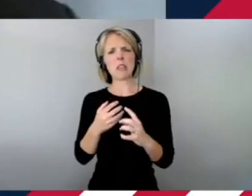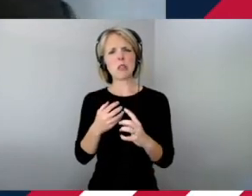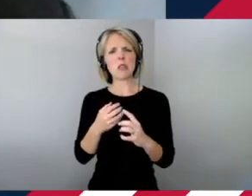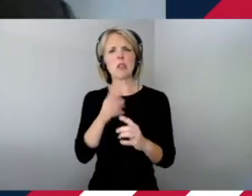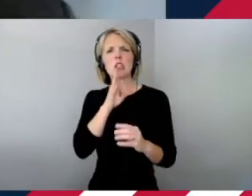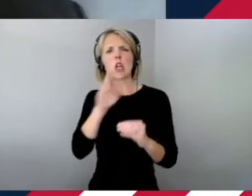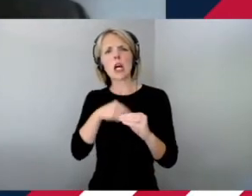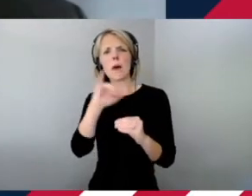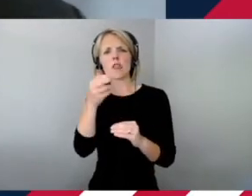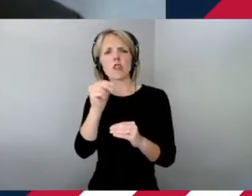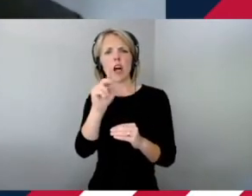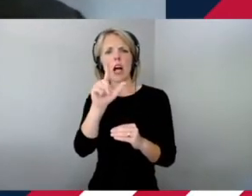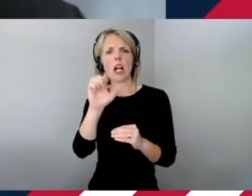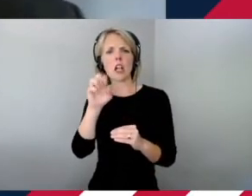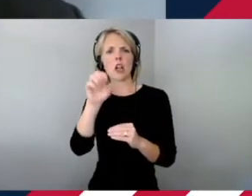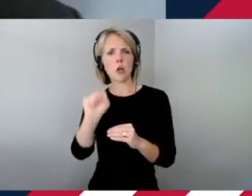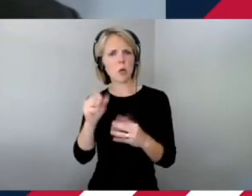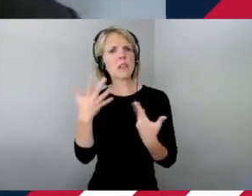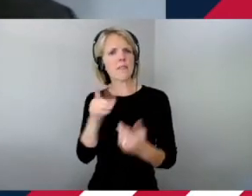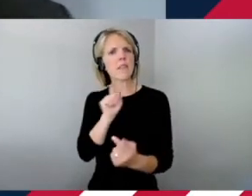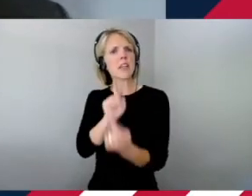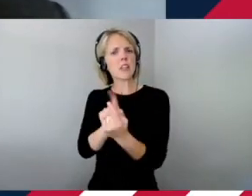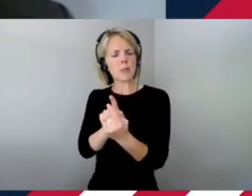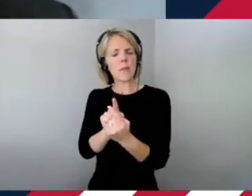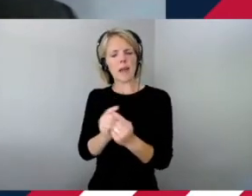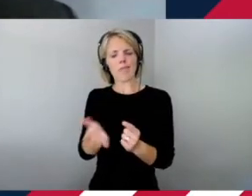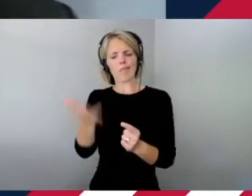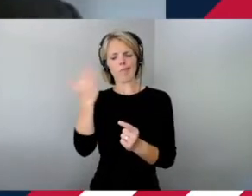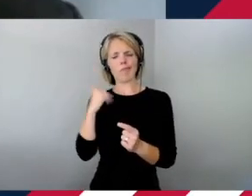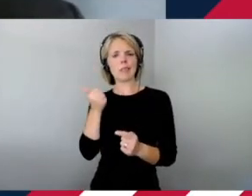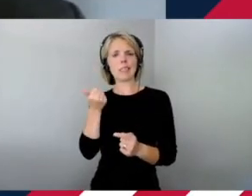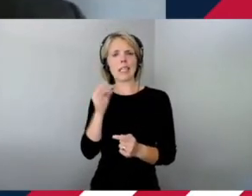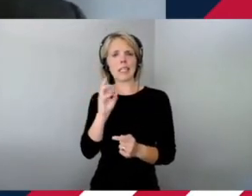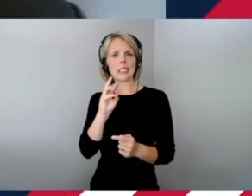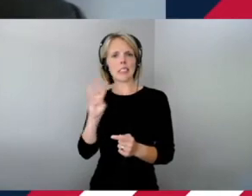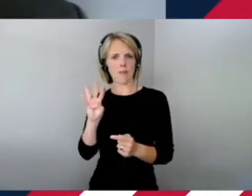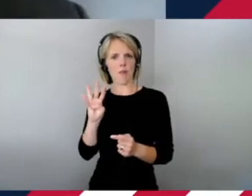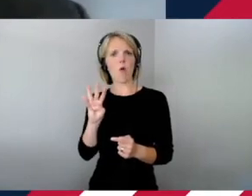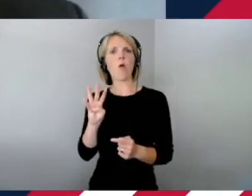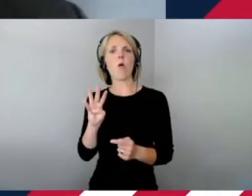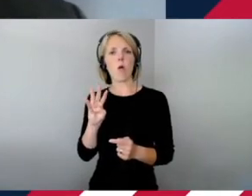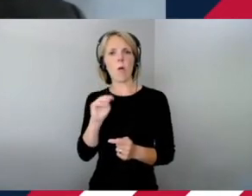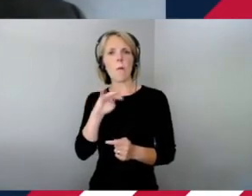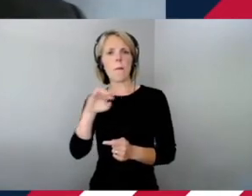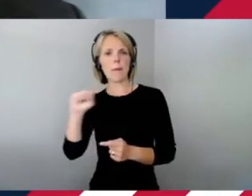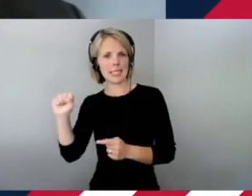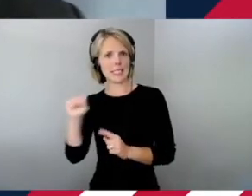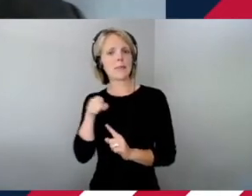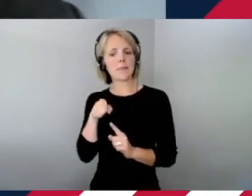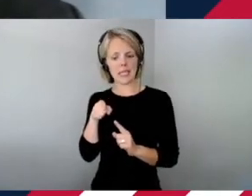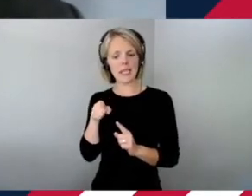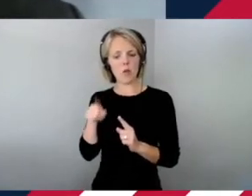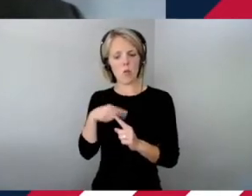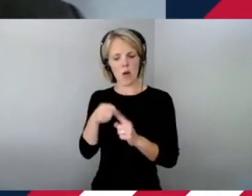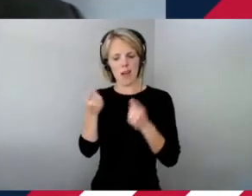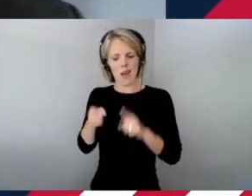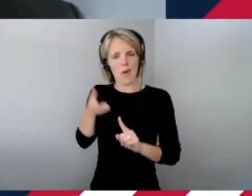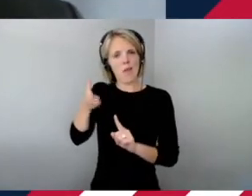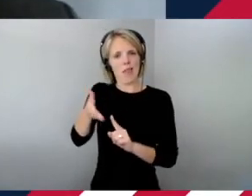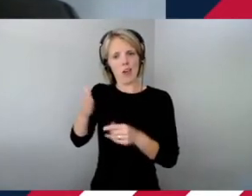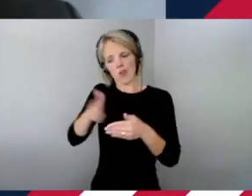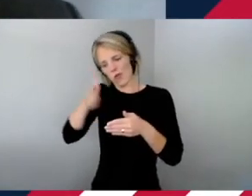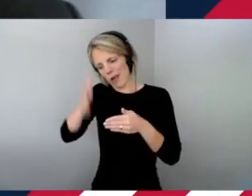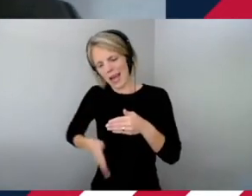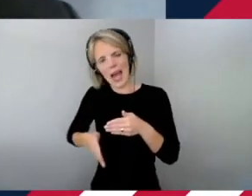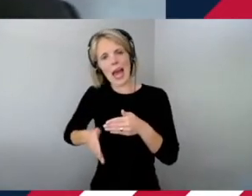I had the privilege of meeting John in 1964 in Mississippi during the effort there to end the